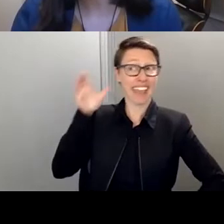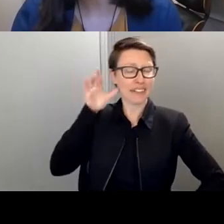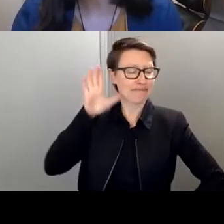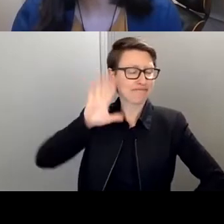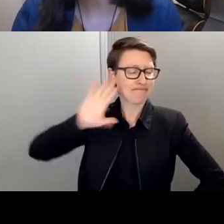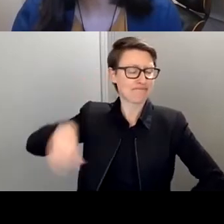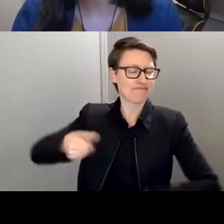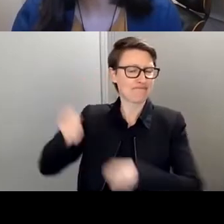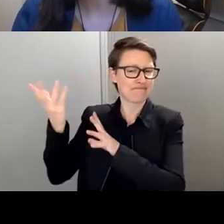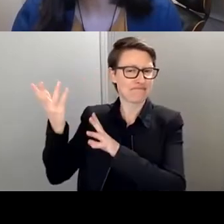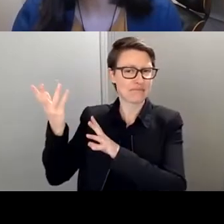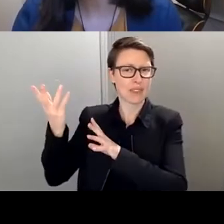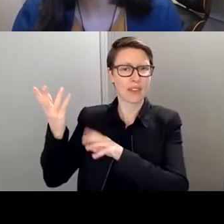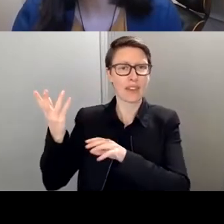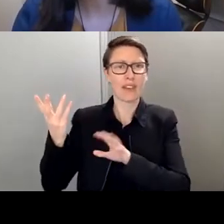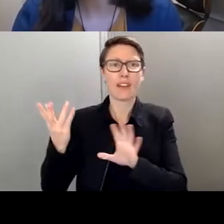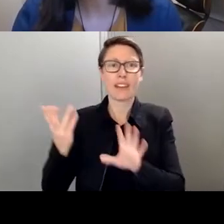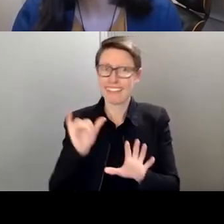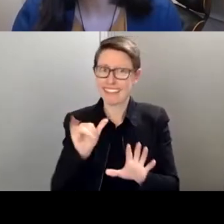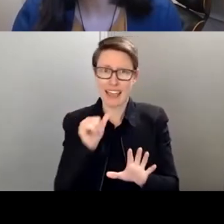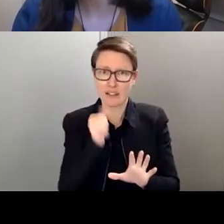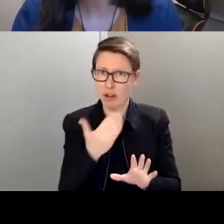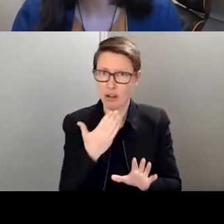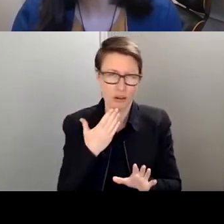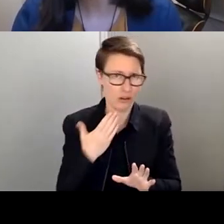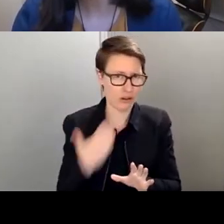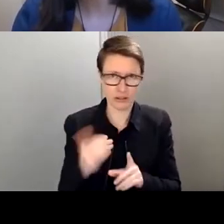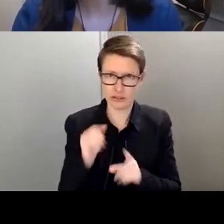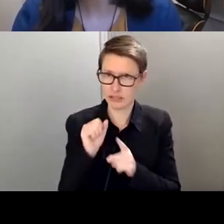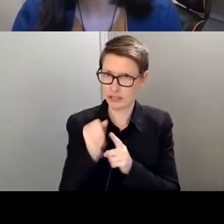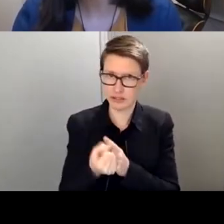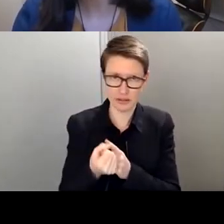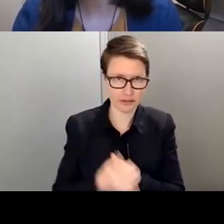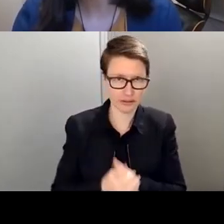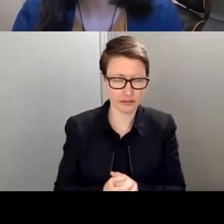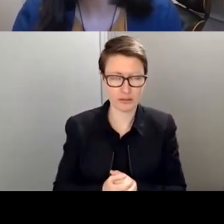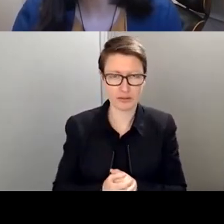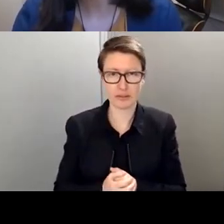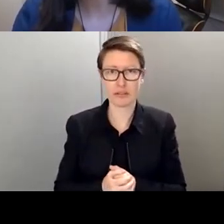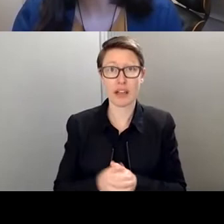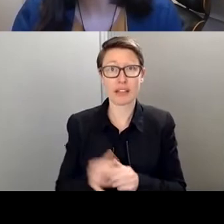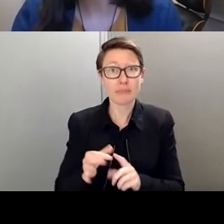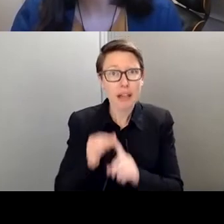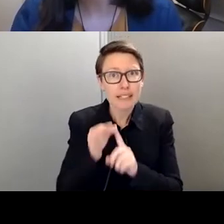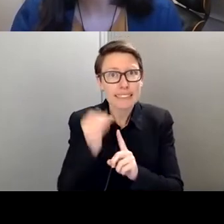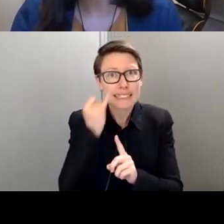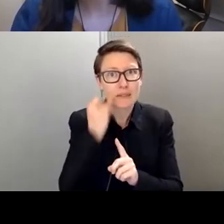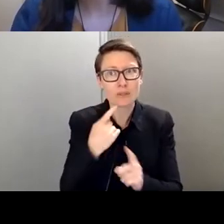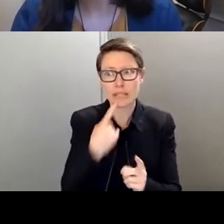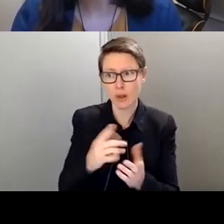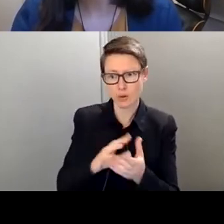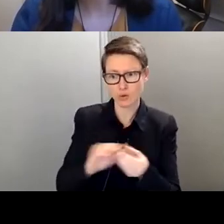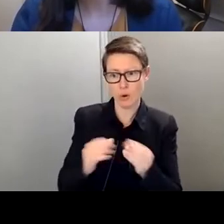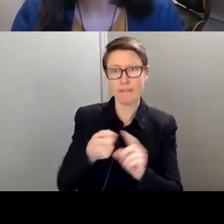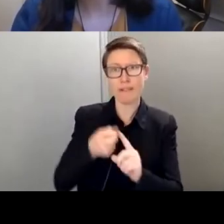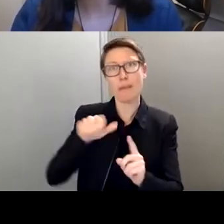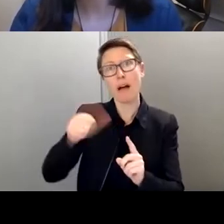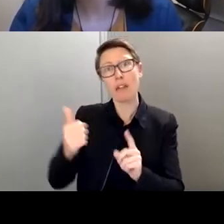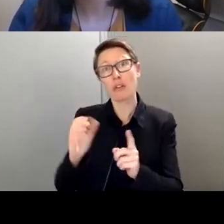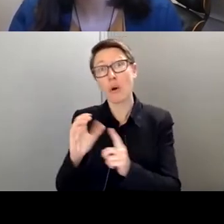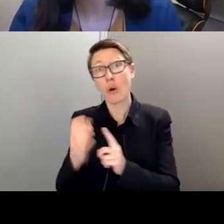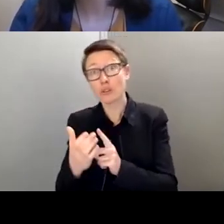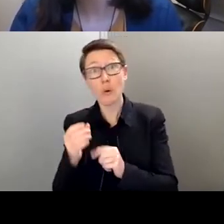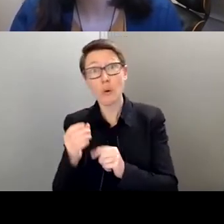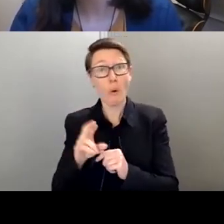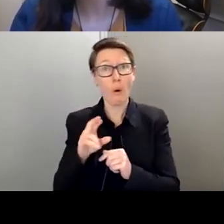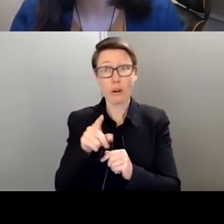I would say that is definitely not a good scenario, especially when you're telling a story from another culture or you're involved in that